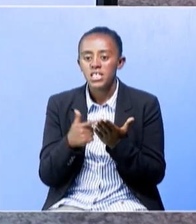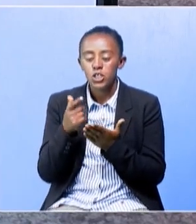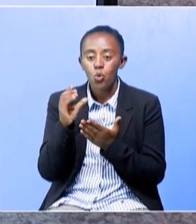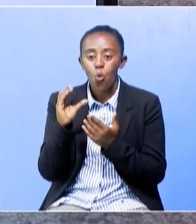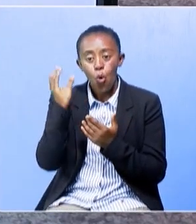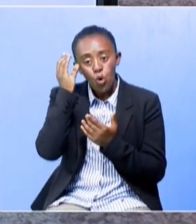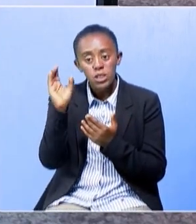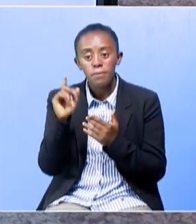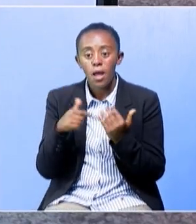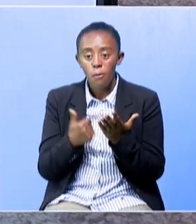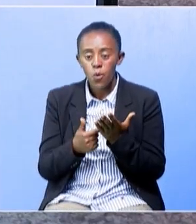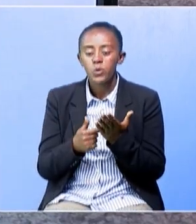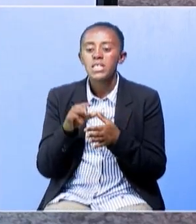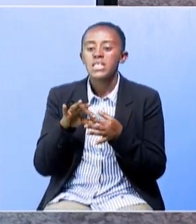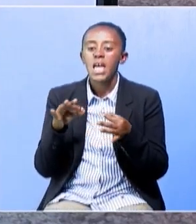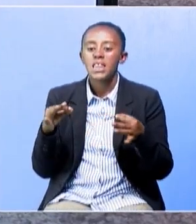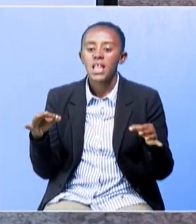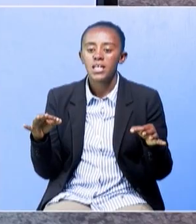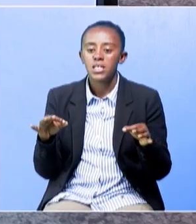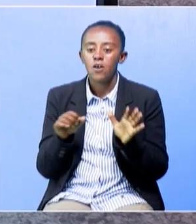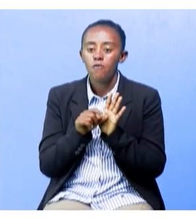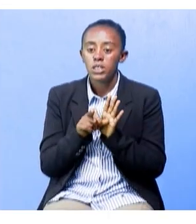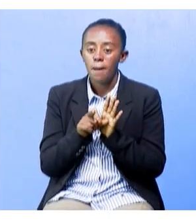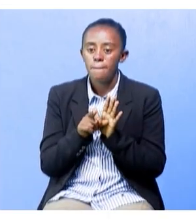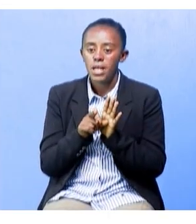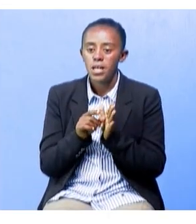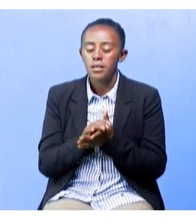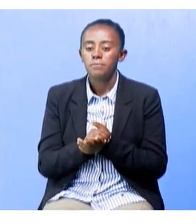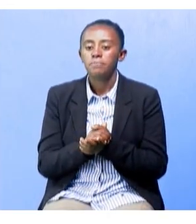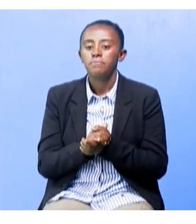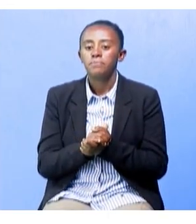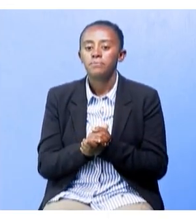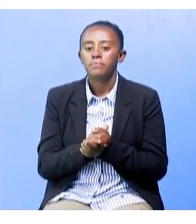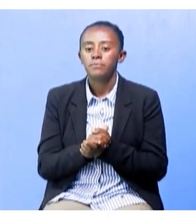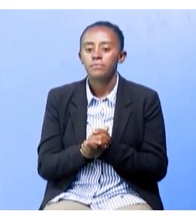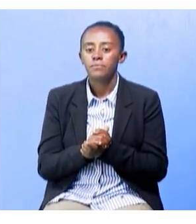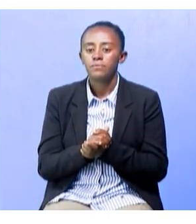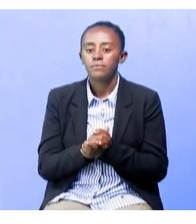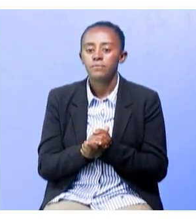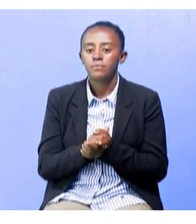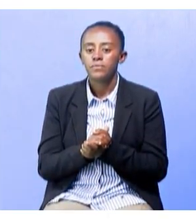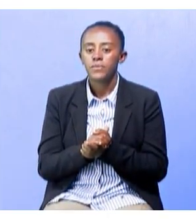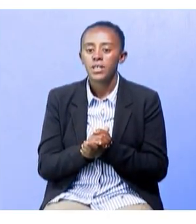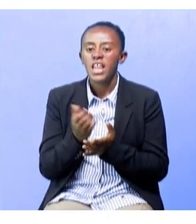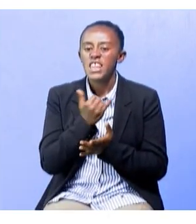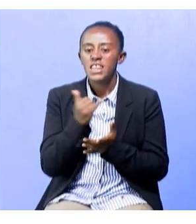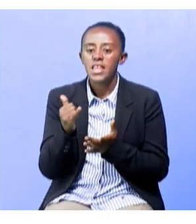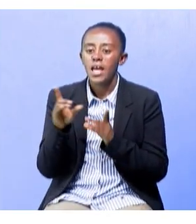about sentence level. For example, here, they